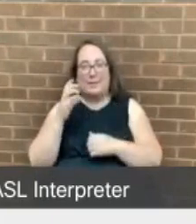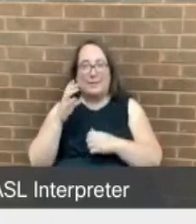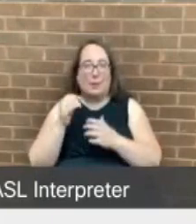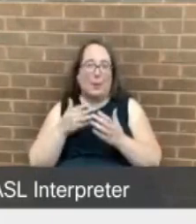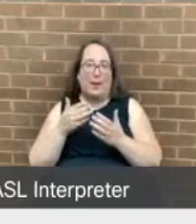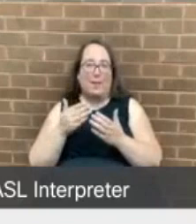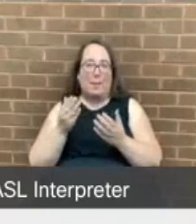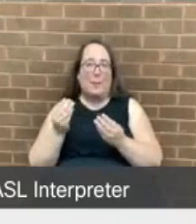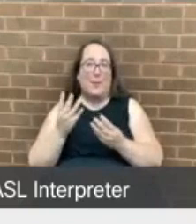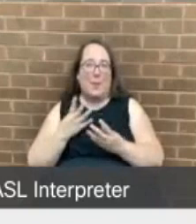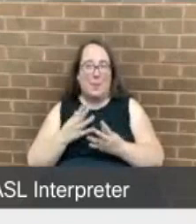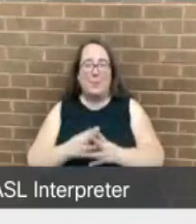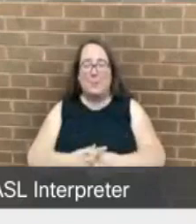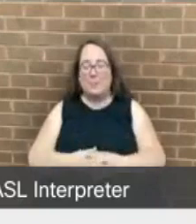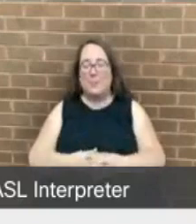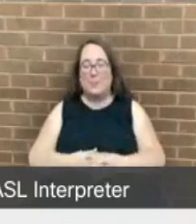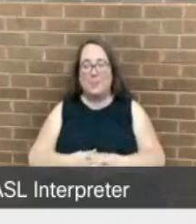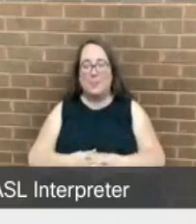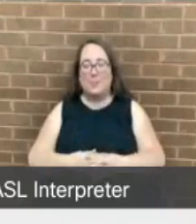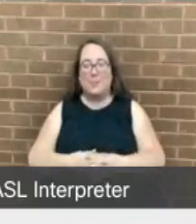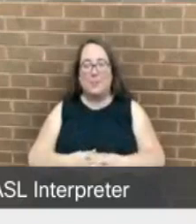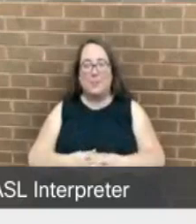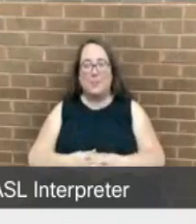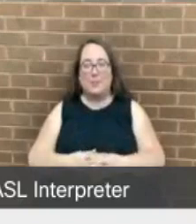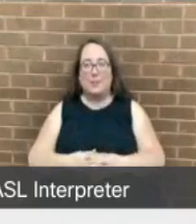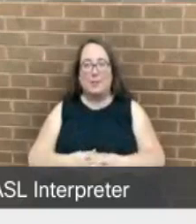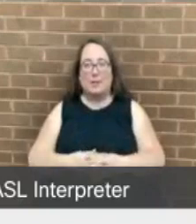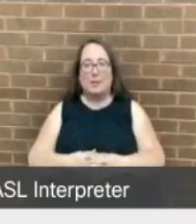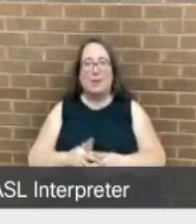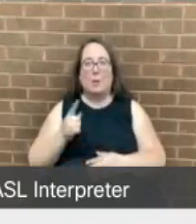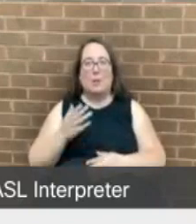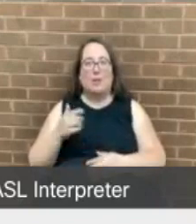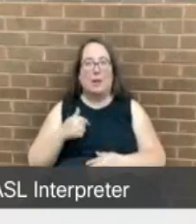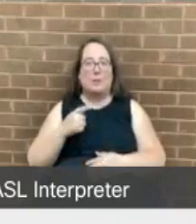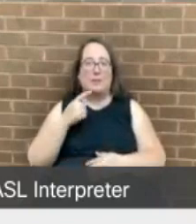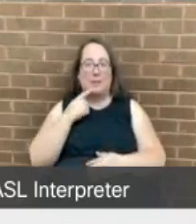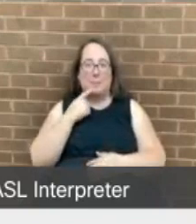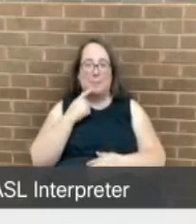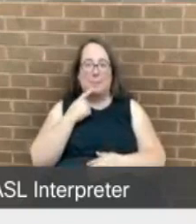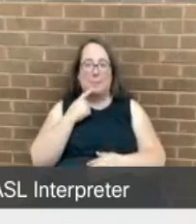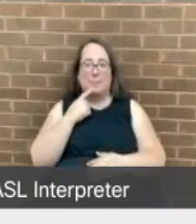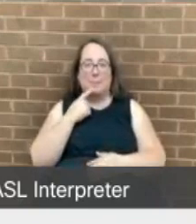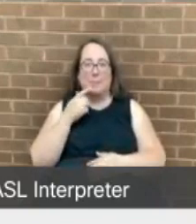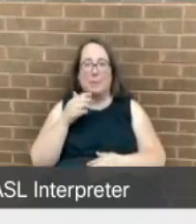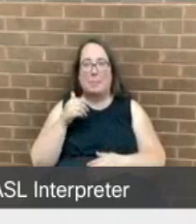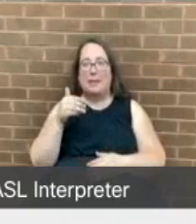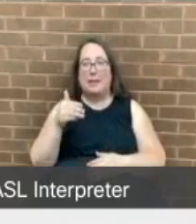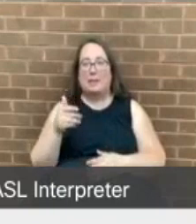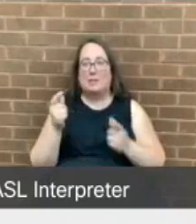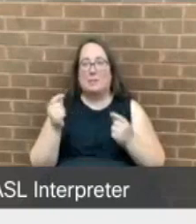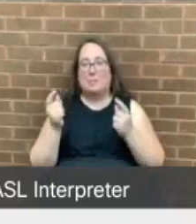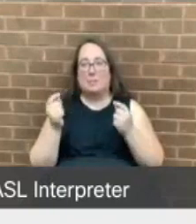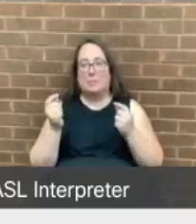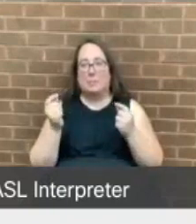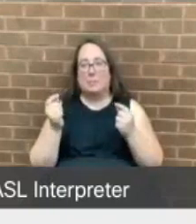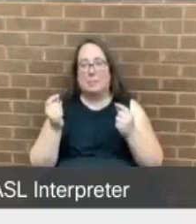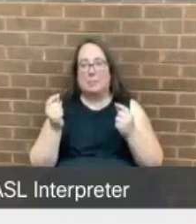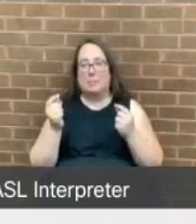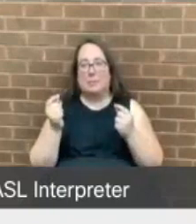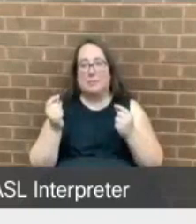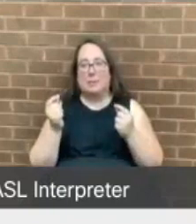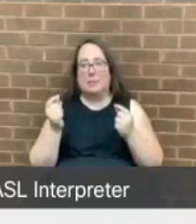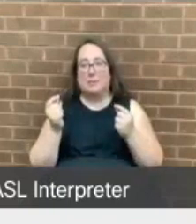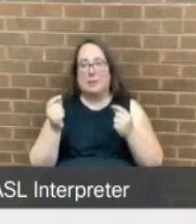is. I think the one thing I'll kind of point out here is it seems that maybe our next step is to get